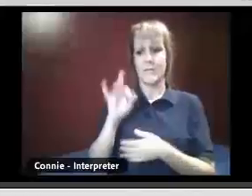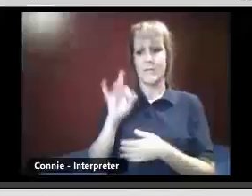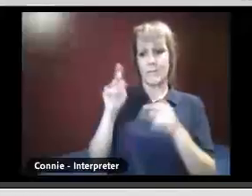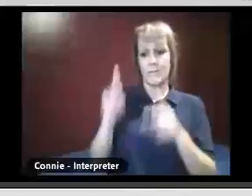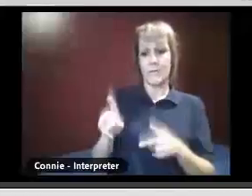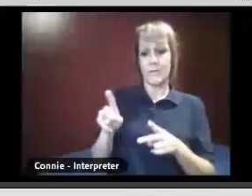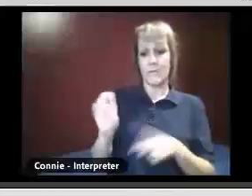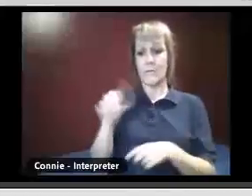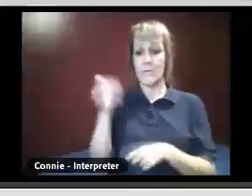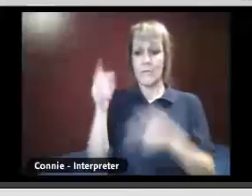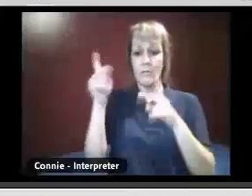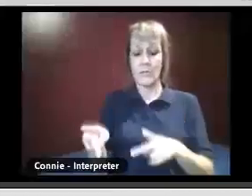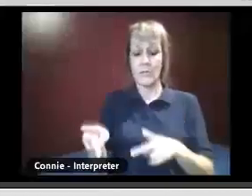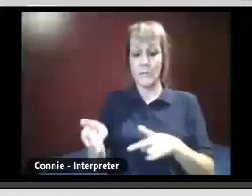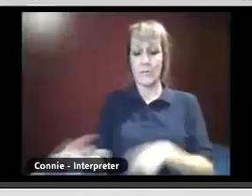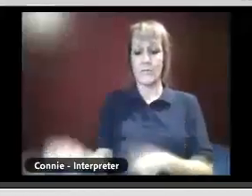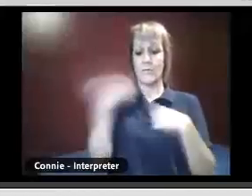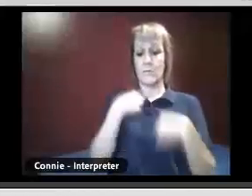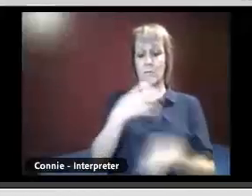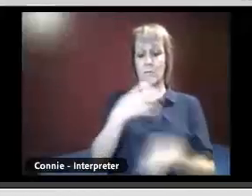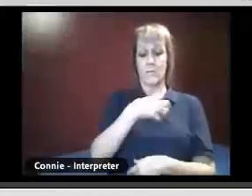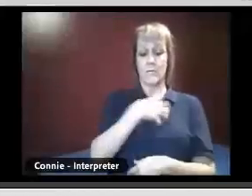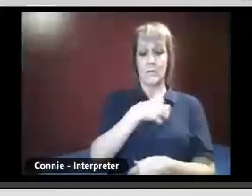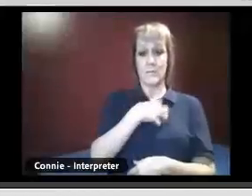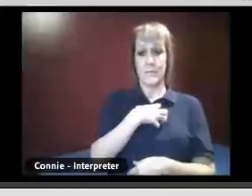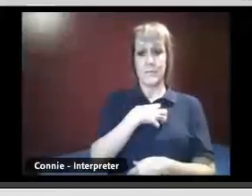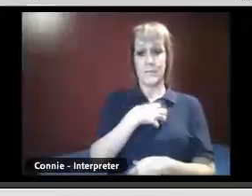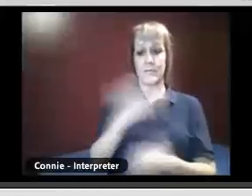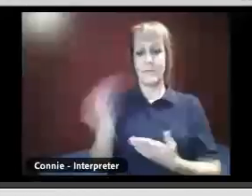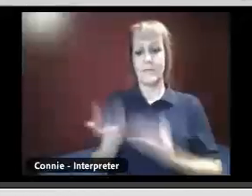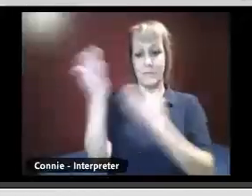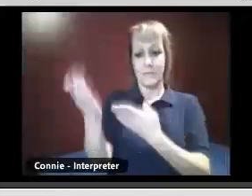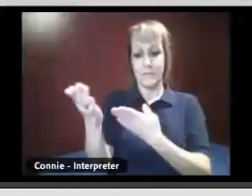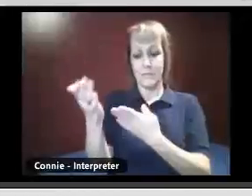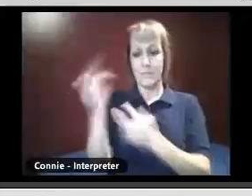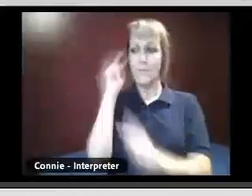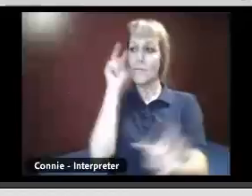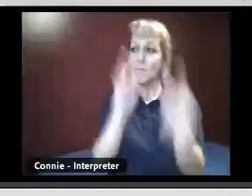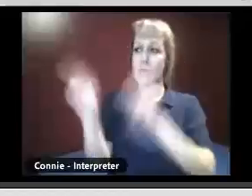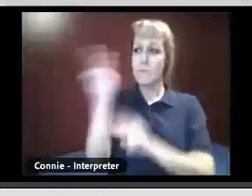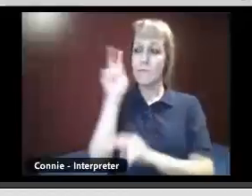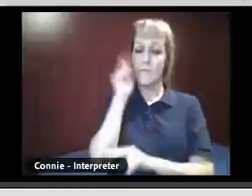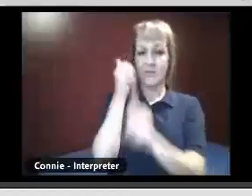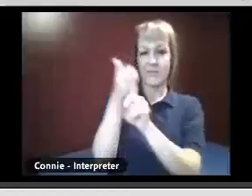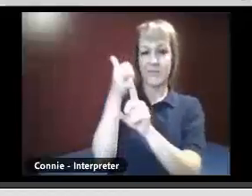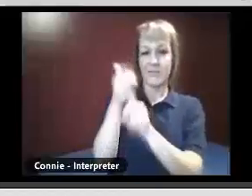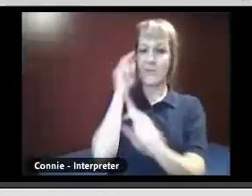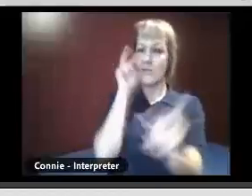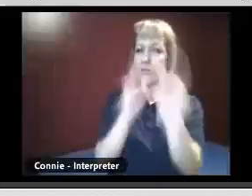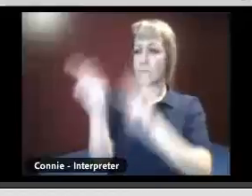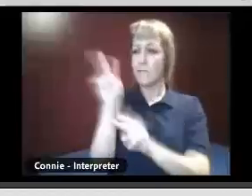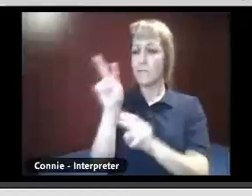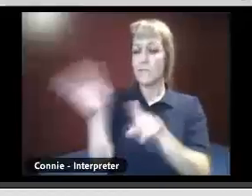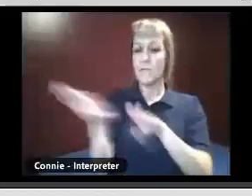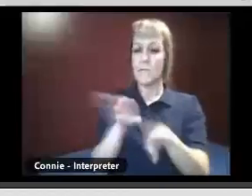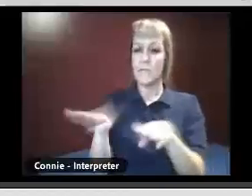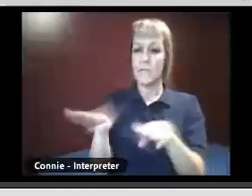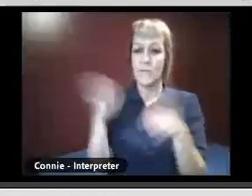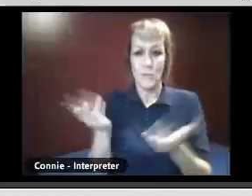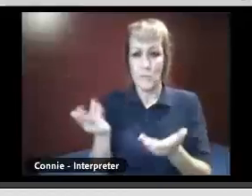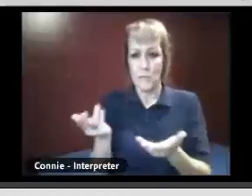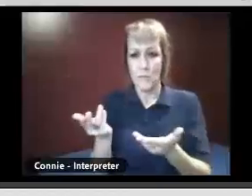others are coming to you to complain, my suggestion is be visible, see for yourself, what the behavior is. Because